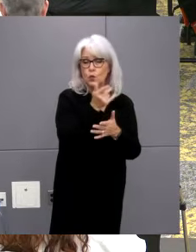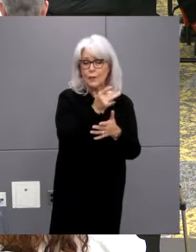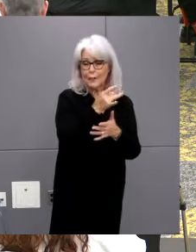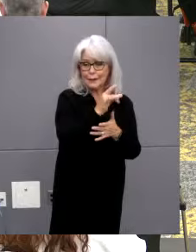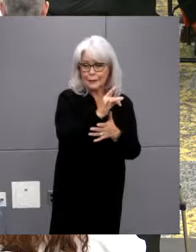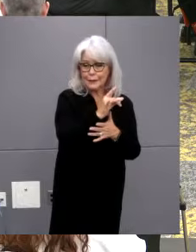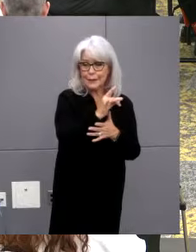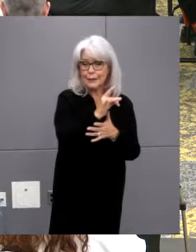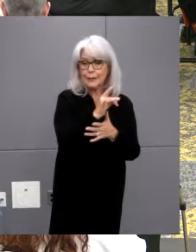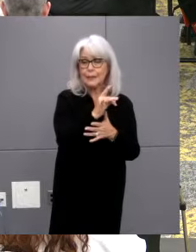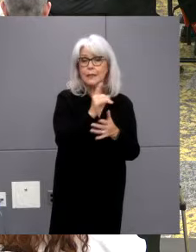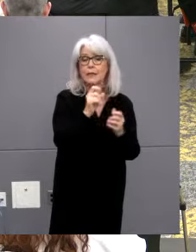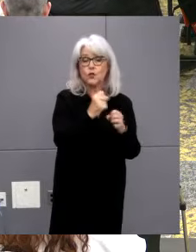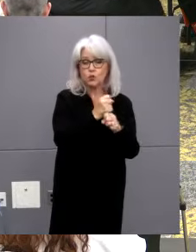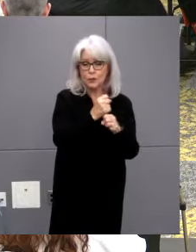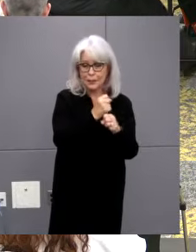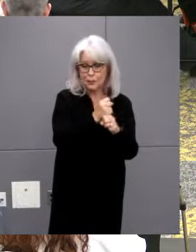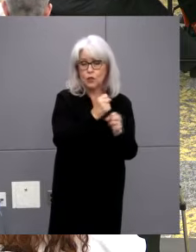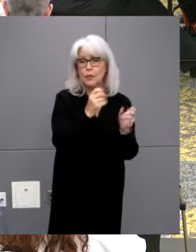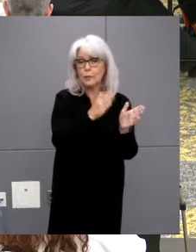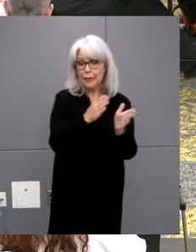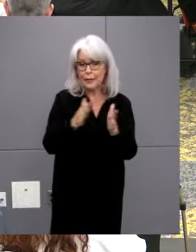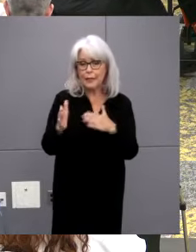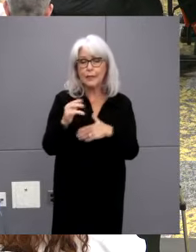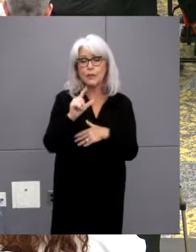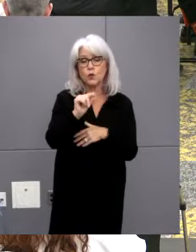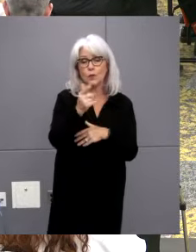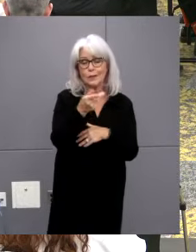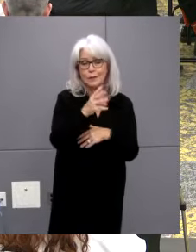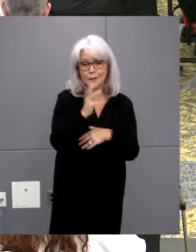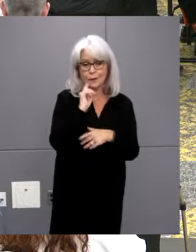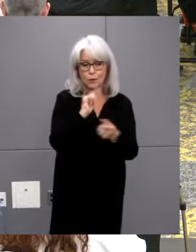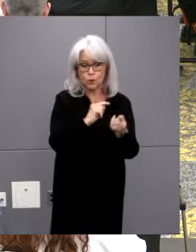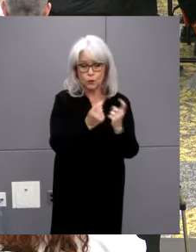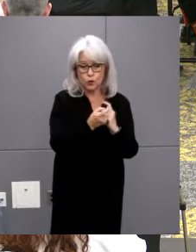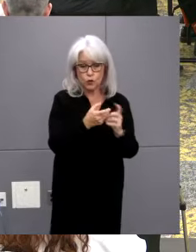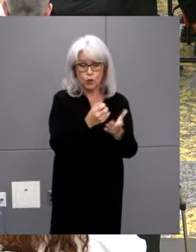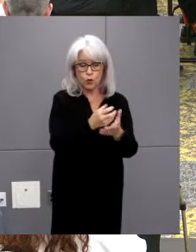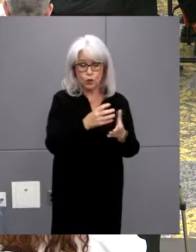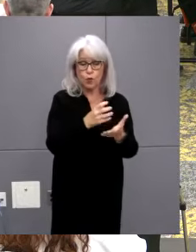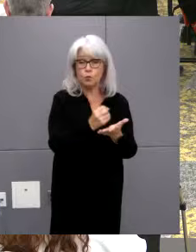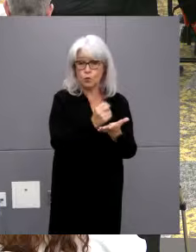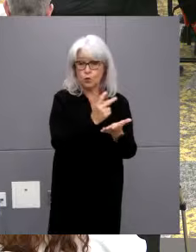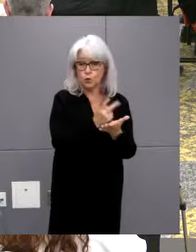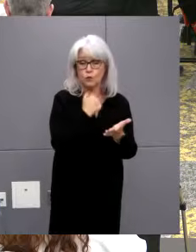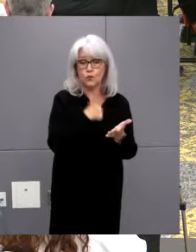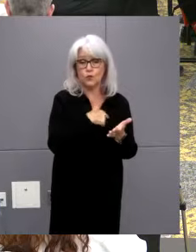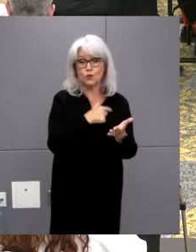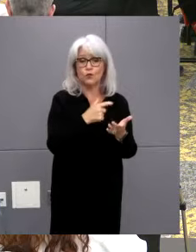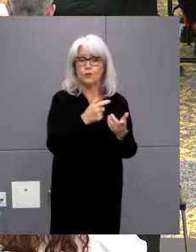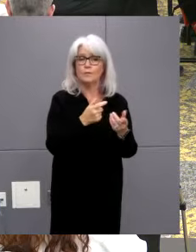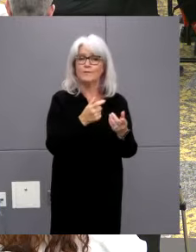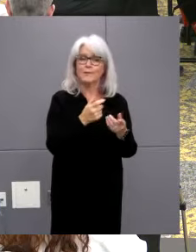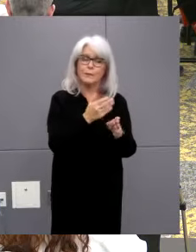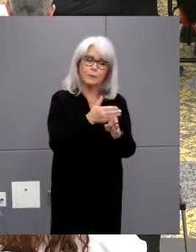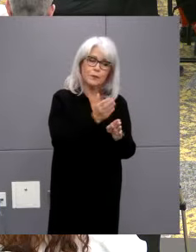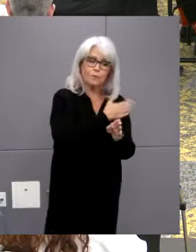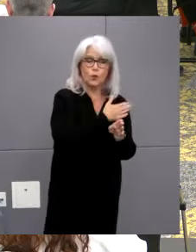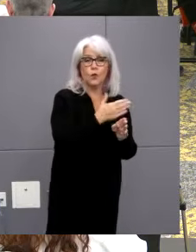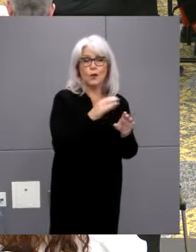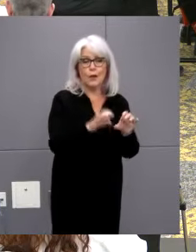2013-2018 strategic plan. The 2016 policy revision was approved to reflect the previous action. So